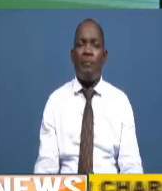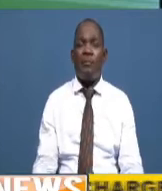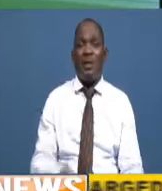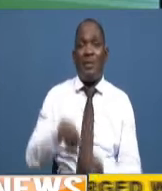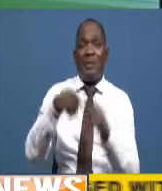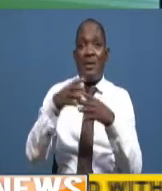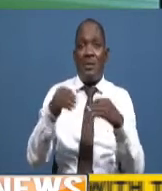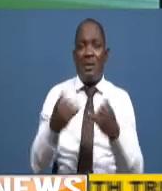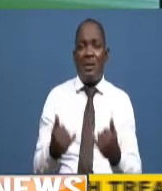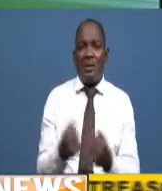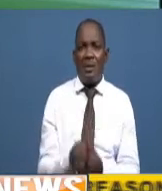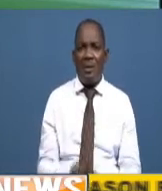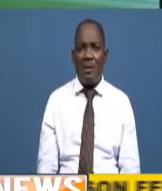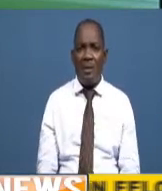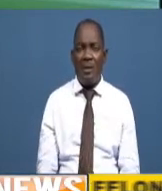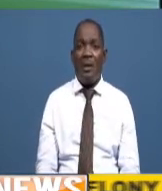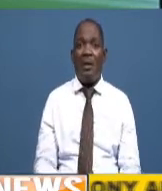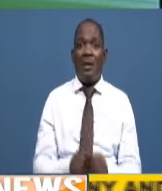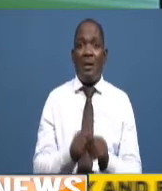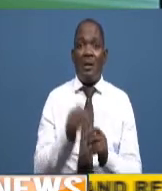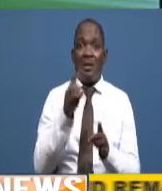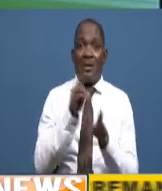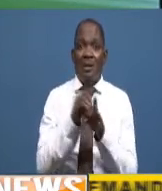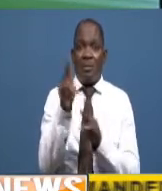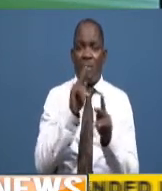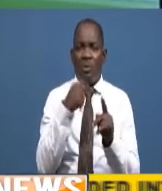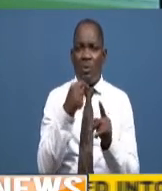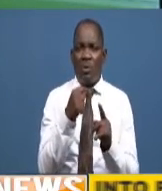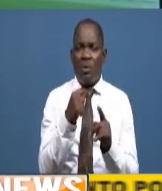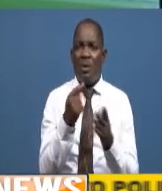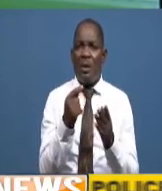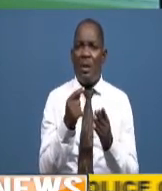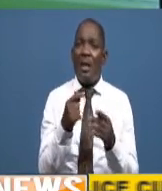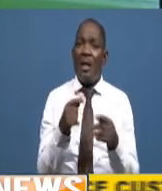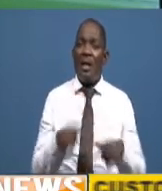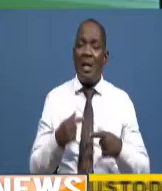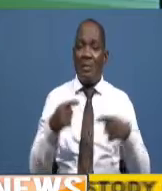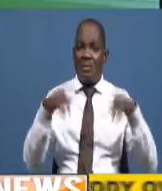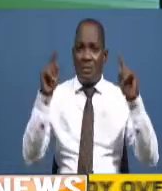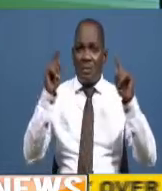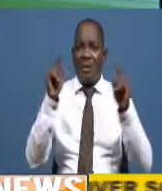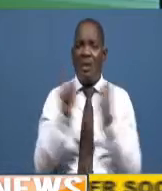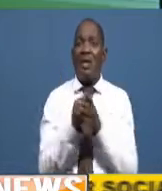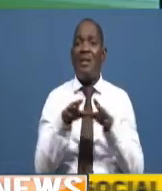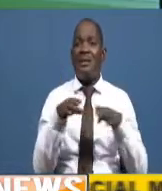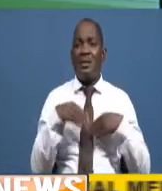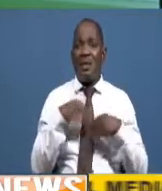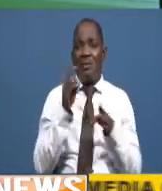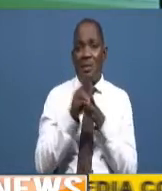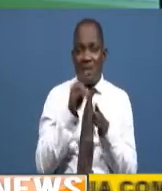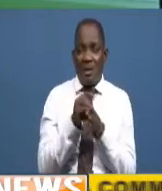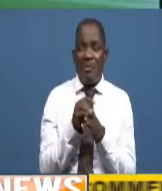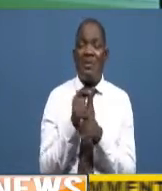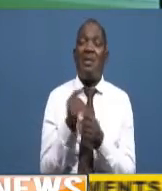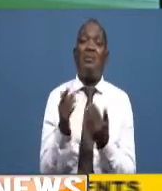special story of the day. People with disabilities who consider themselves successful generally accept their disabilities as